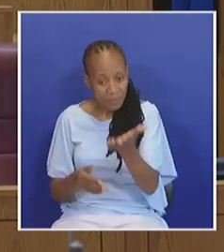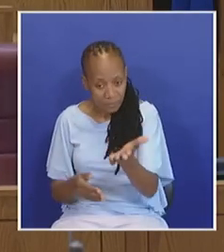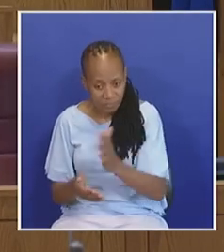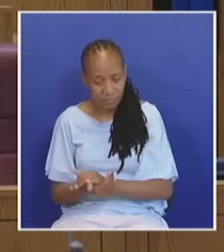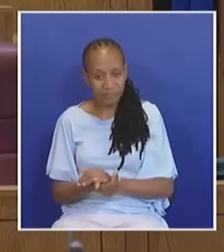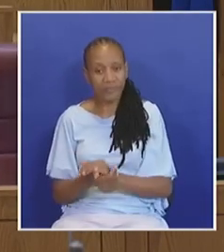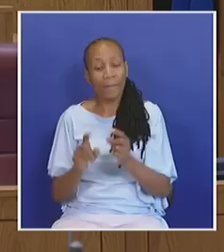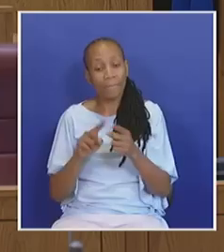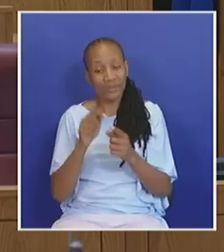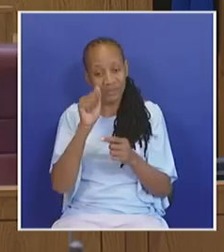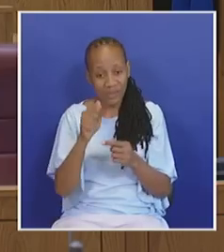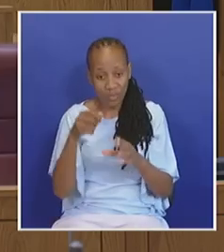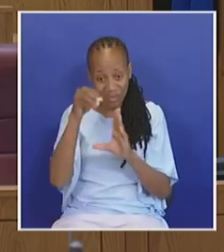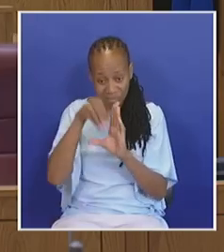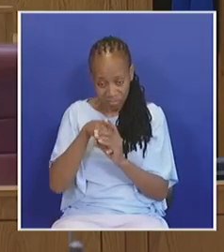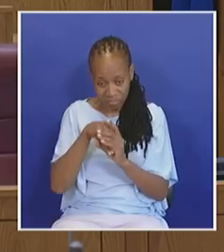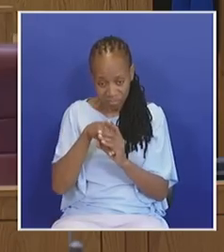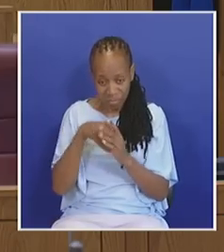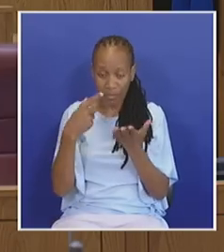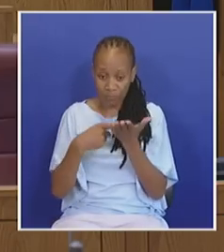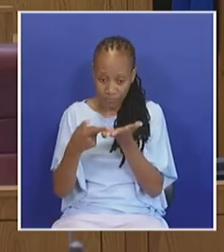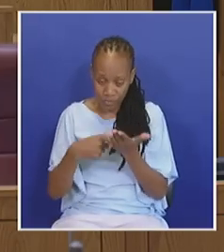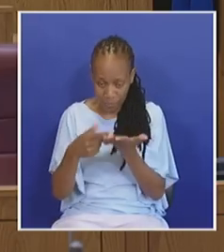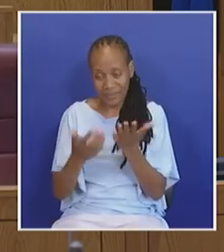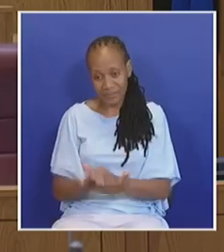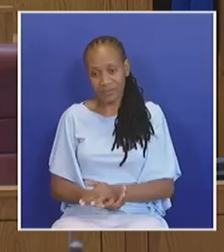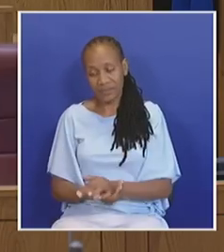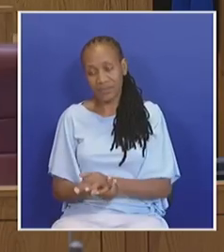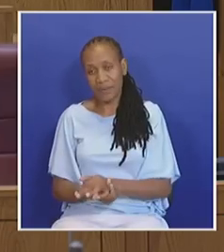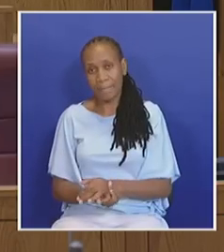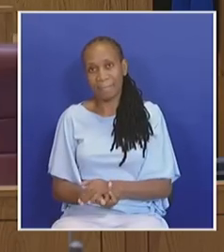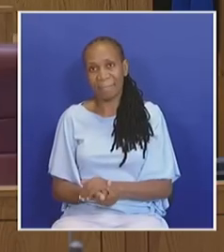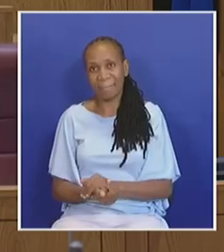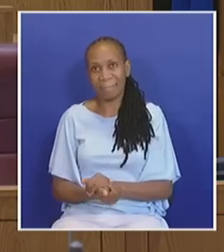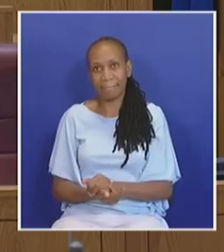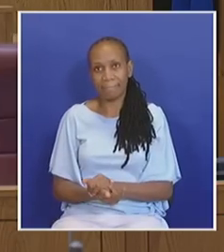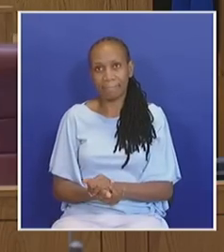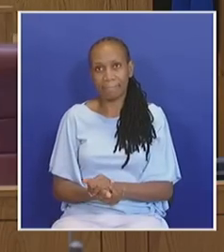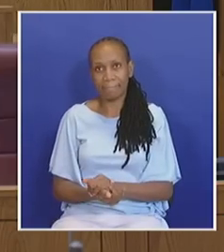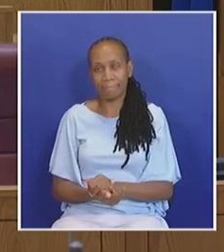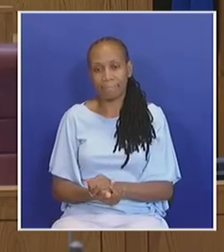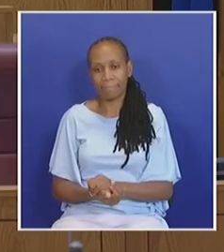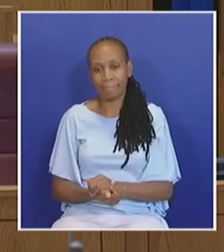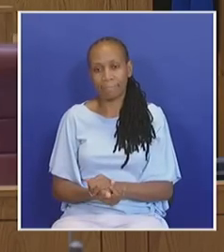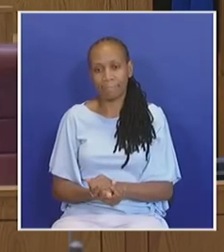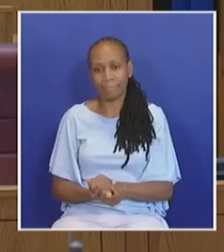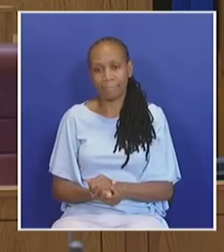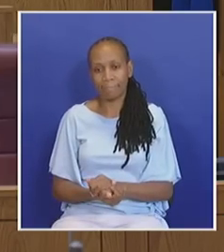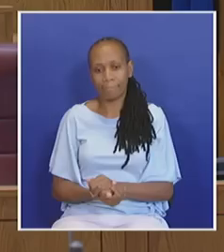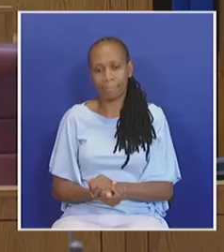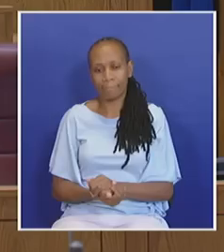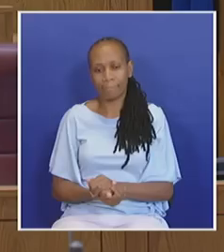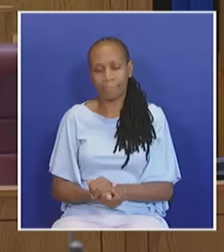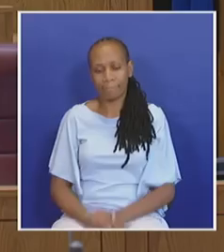debate. Honorable Faber, take Honorable Dlamini on in a debate.